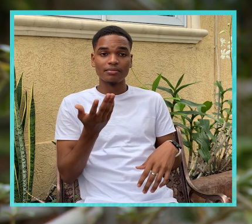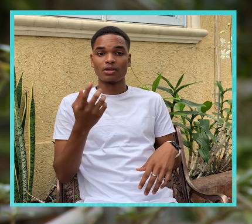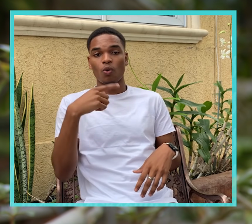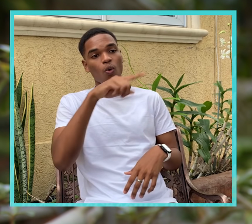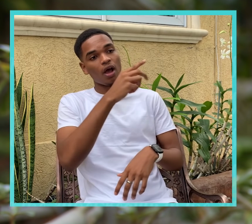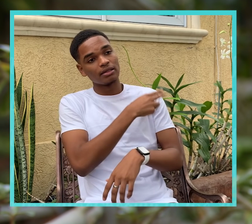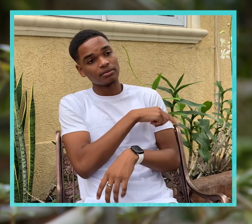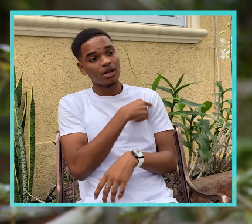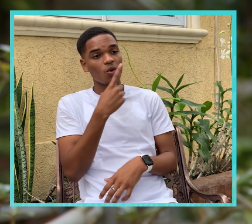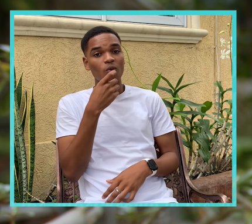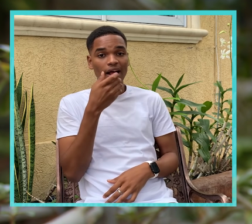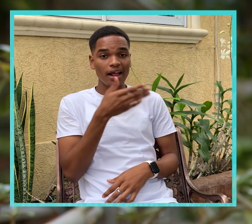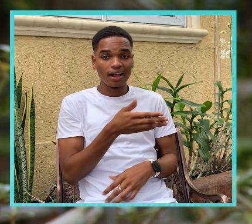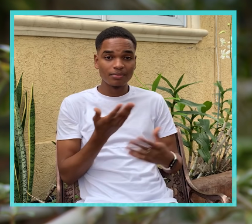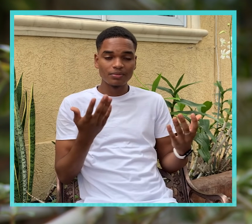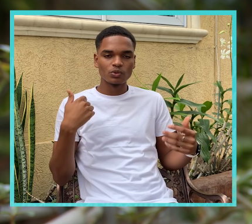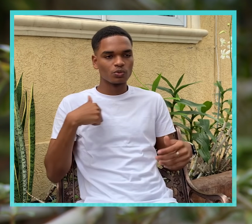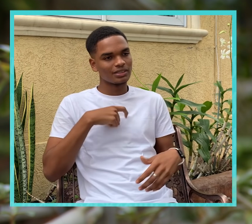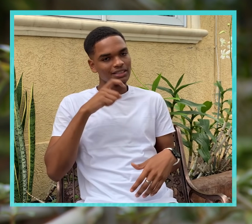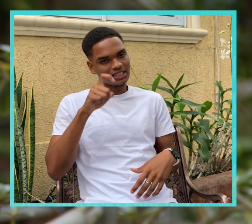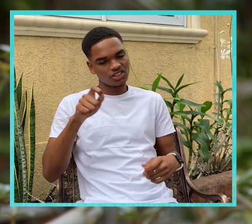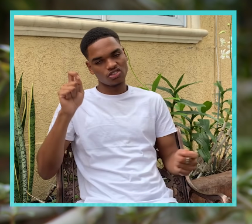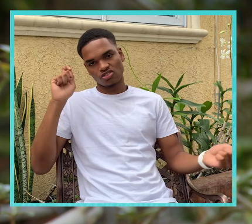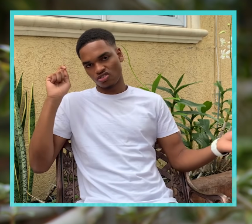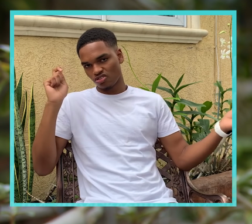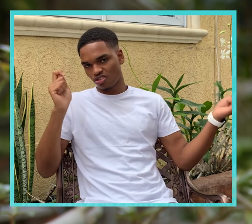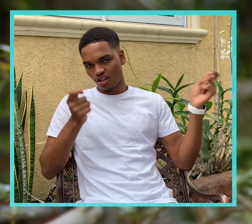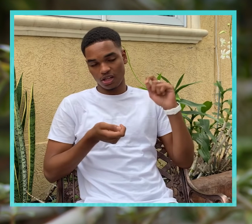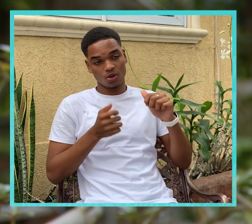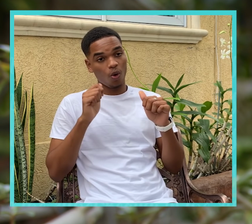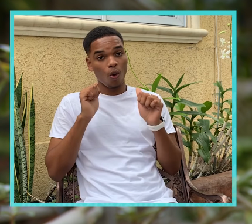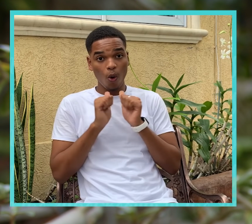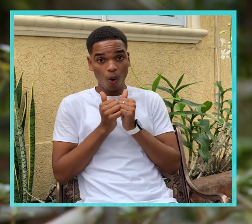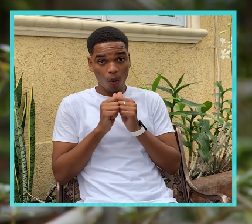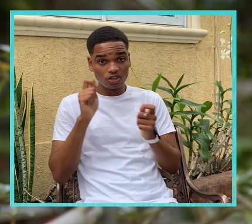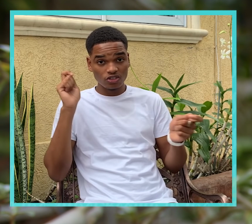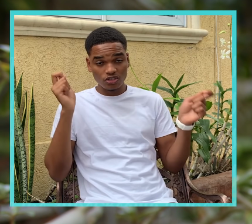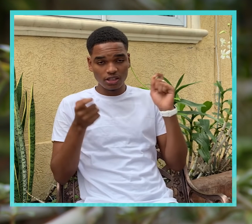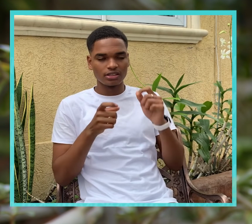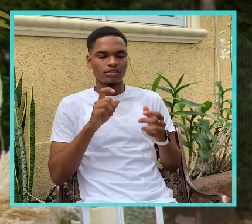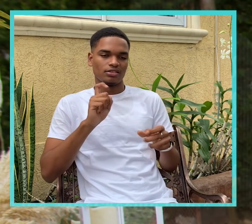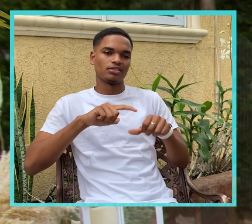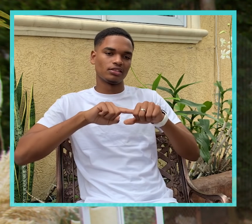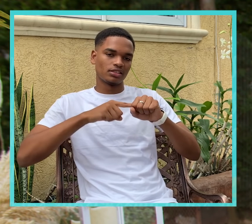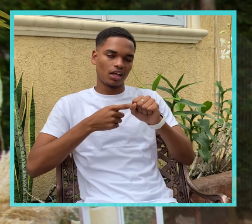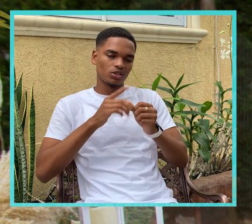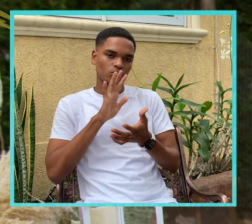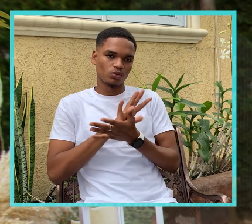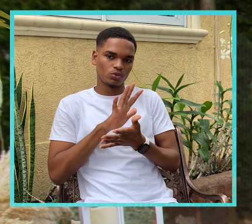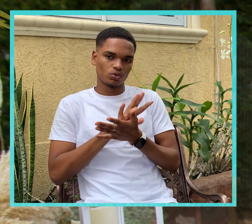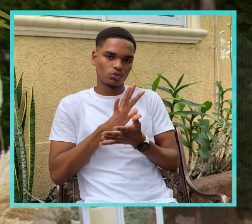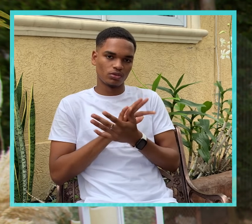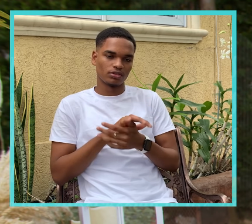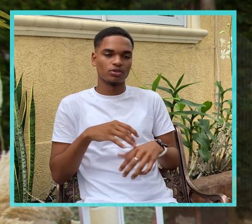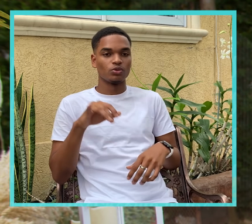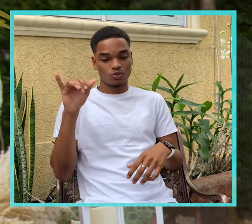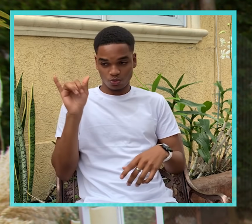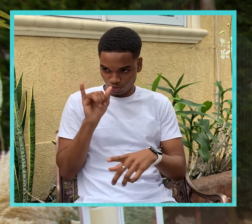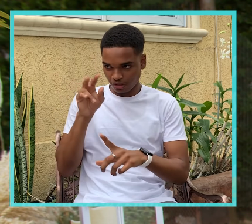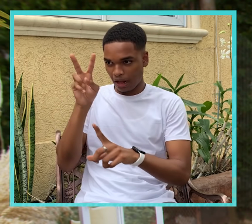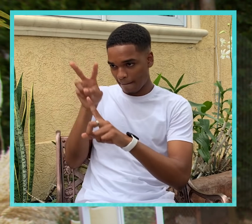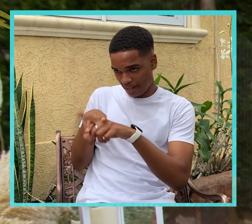there to help? Right. We need that to change. And the only way to change that is to start in school. I'm signing up for a class. All